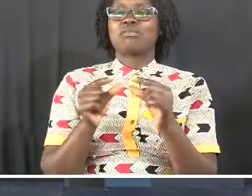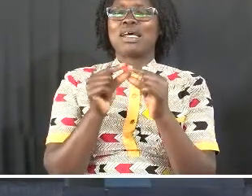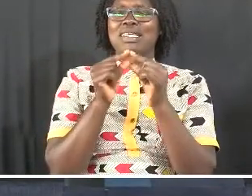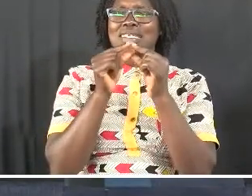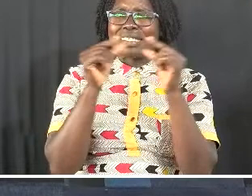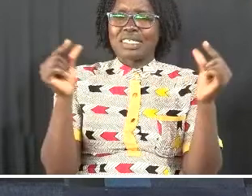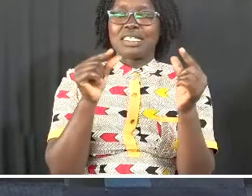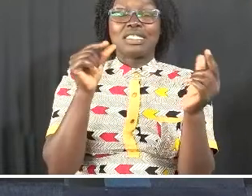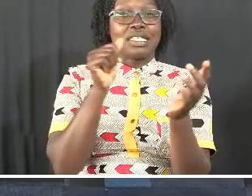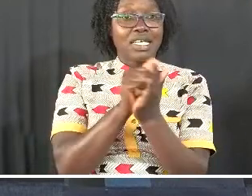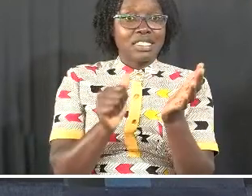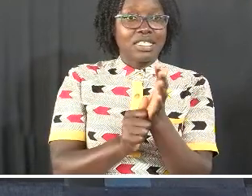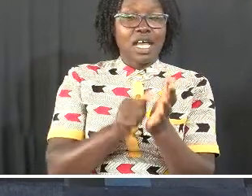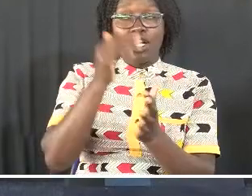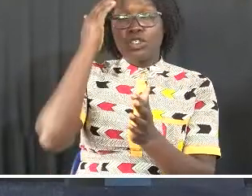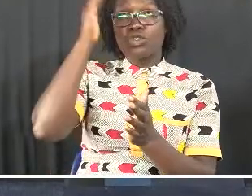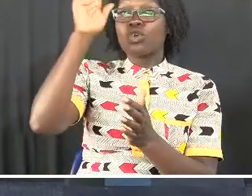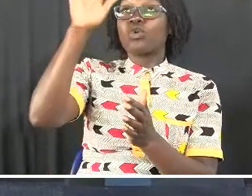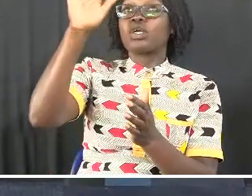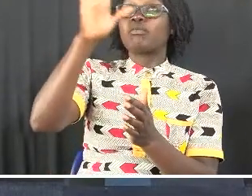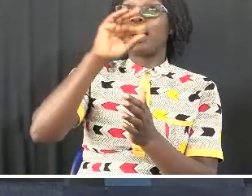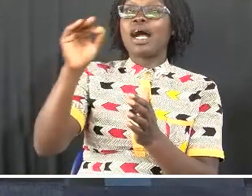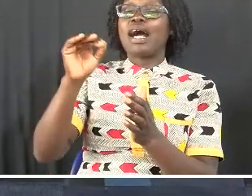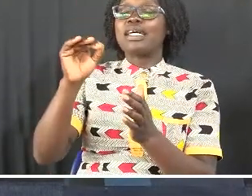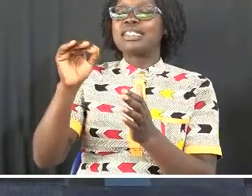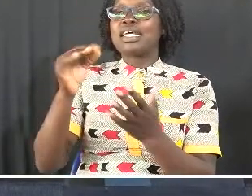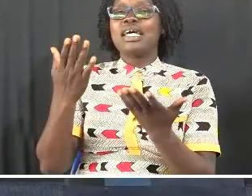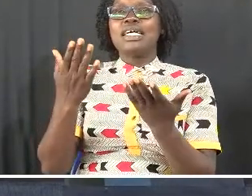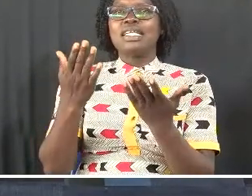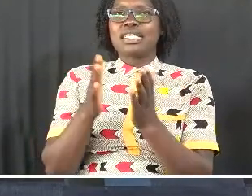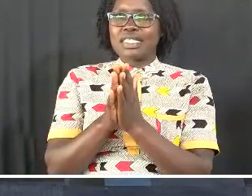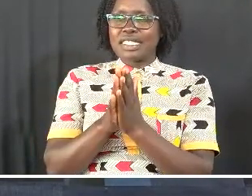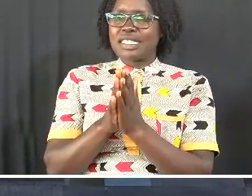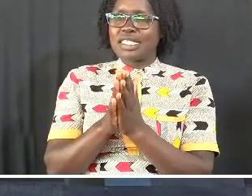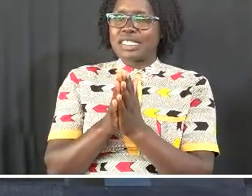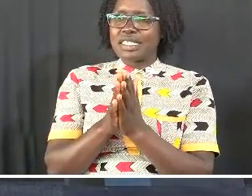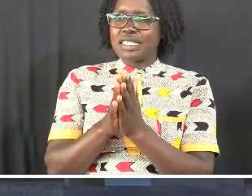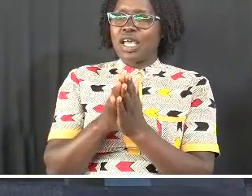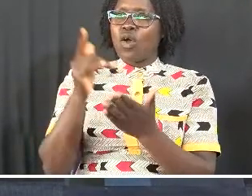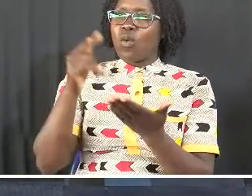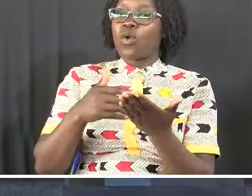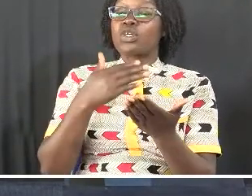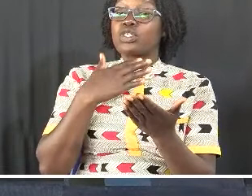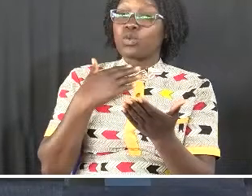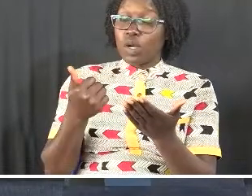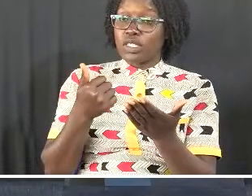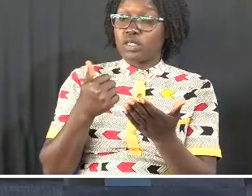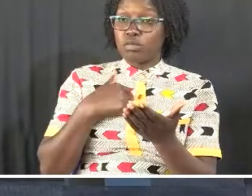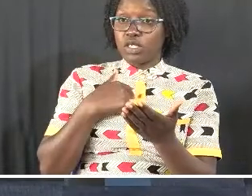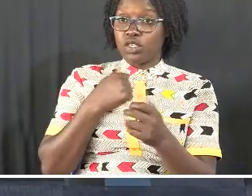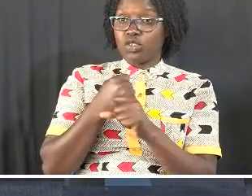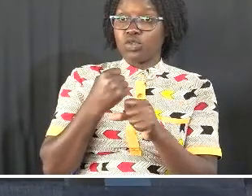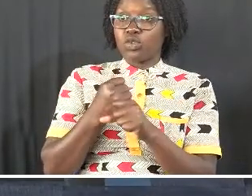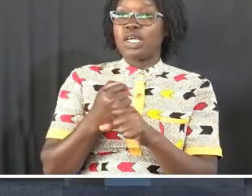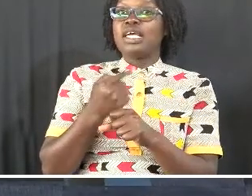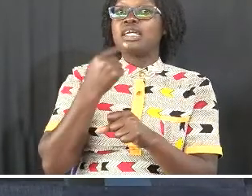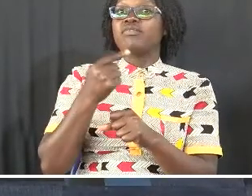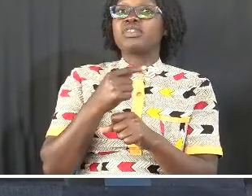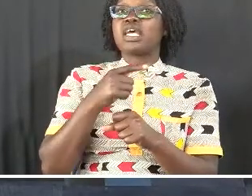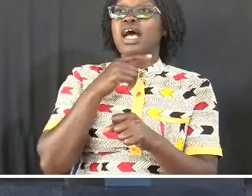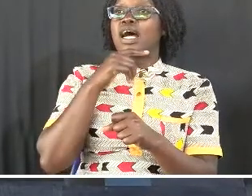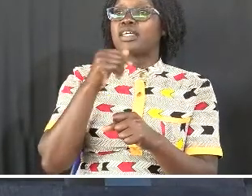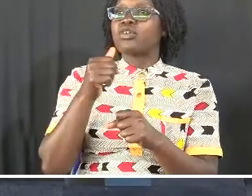agenda. To know him and get his bidding, what he wants me to do. If he says I go